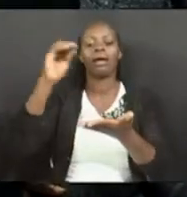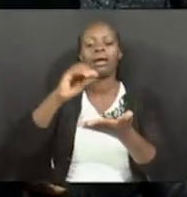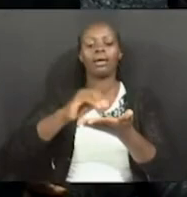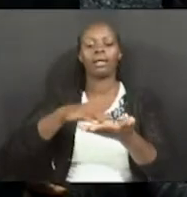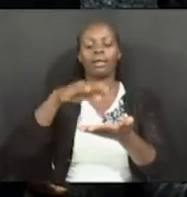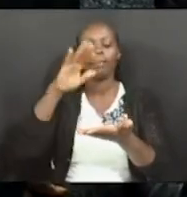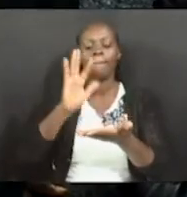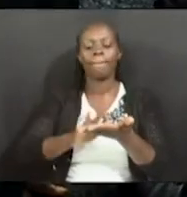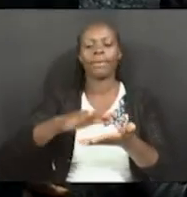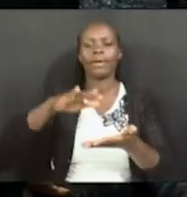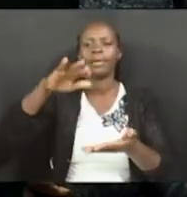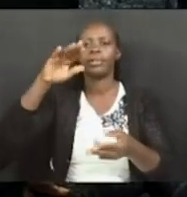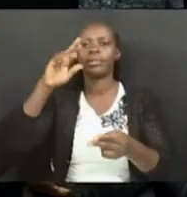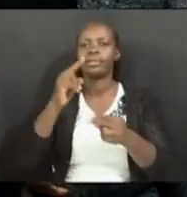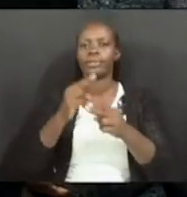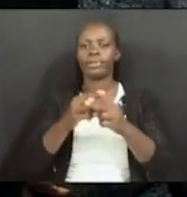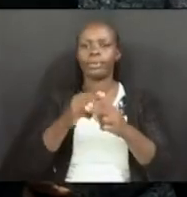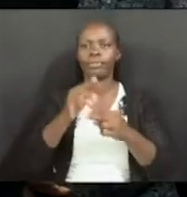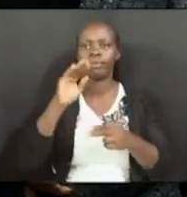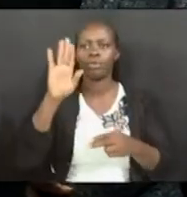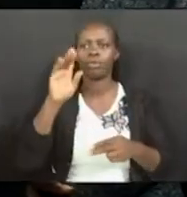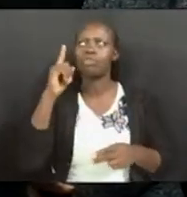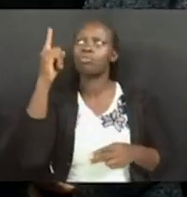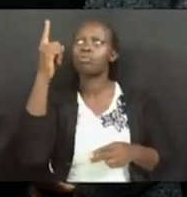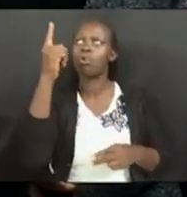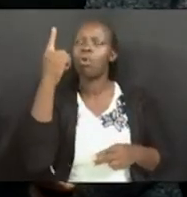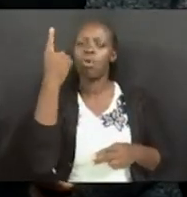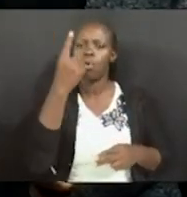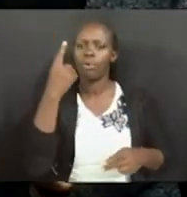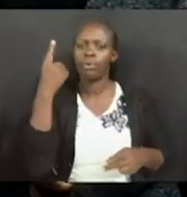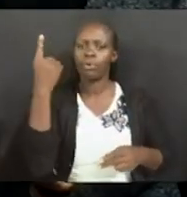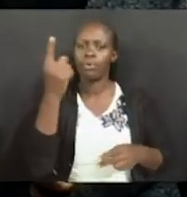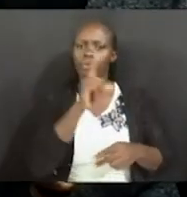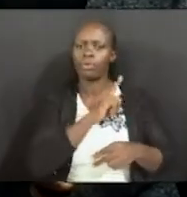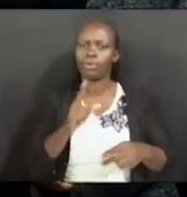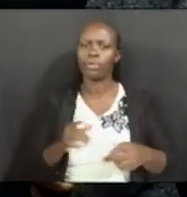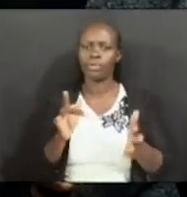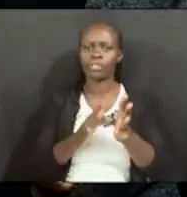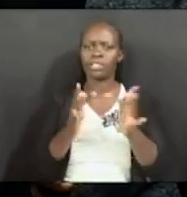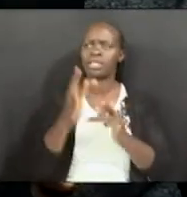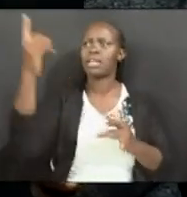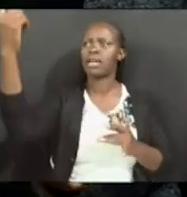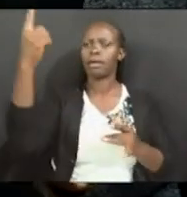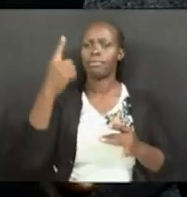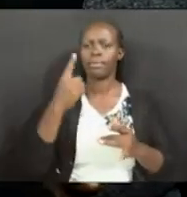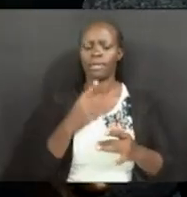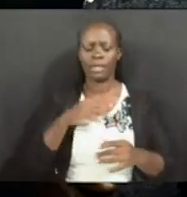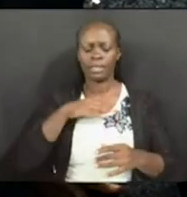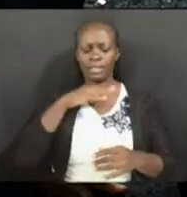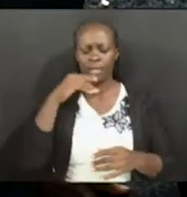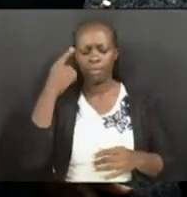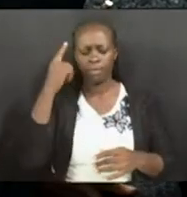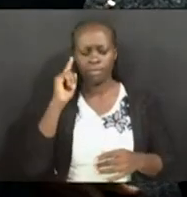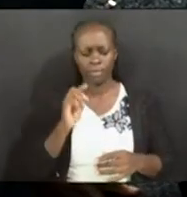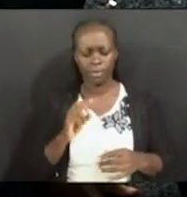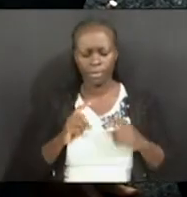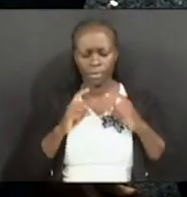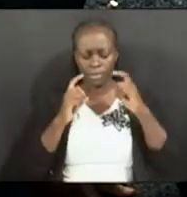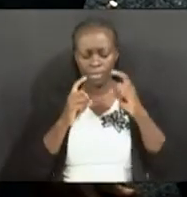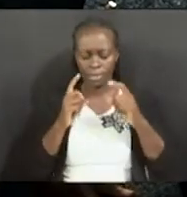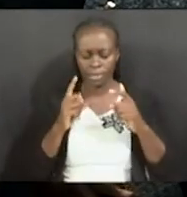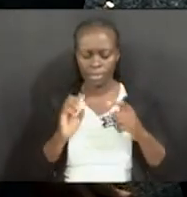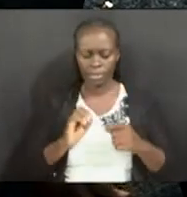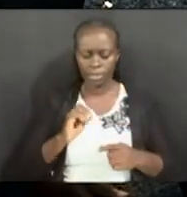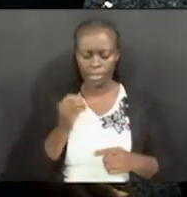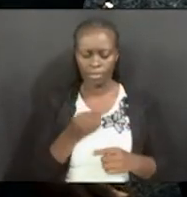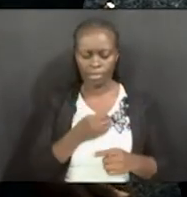you, because you are the only one, Lord Jesus, who came from heaven with love. And when